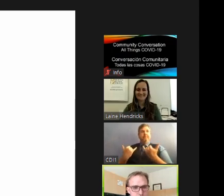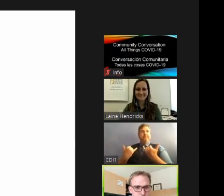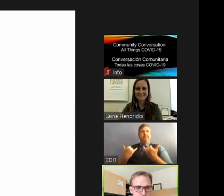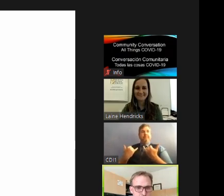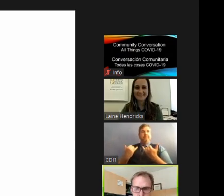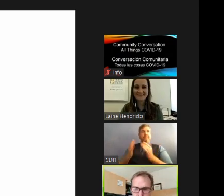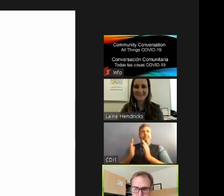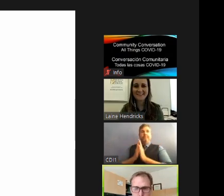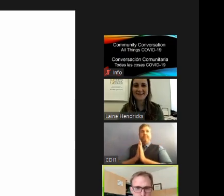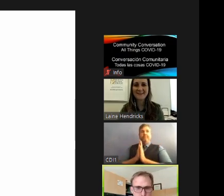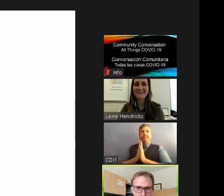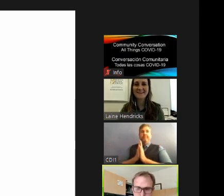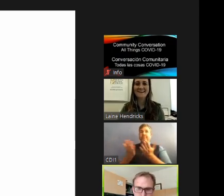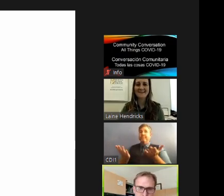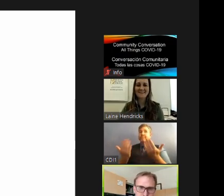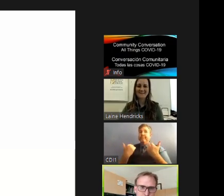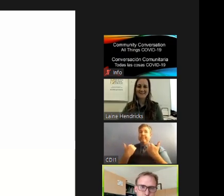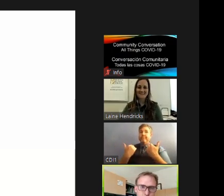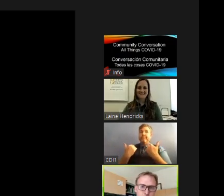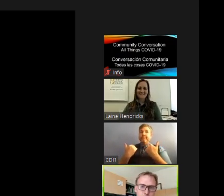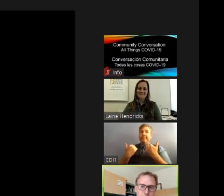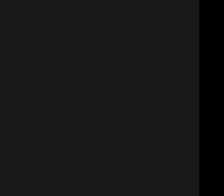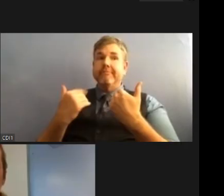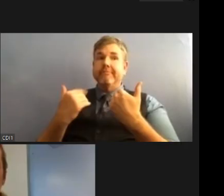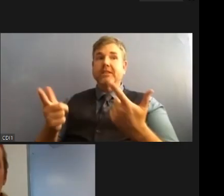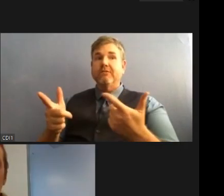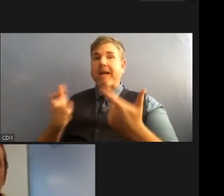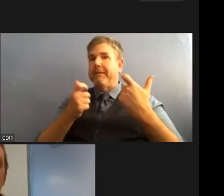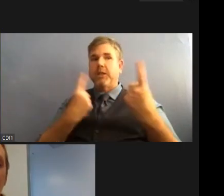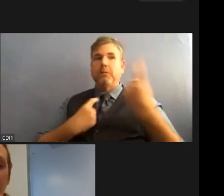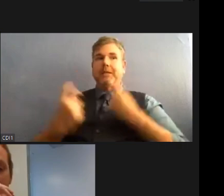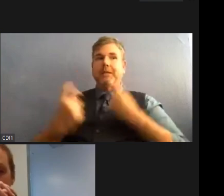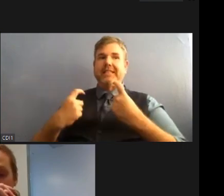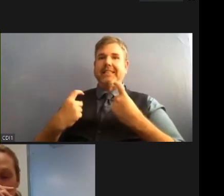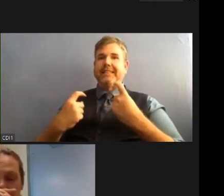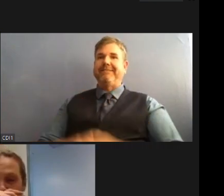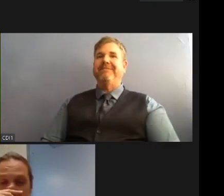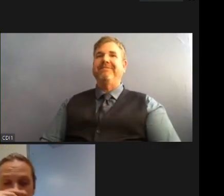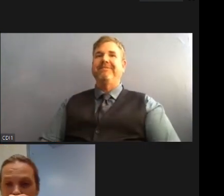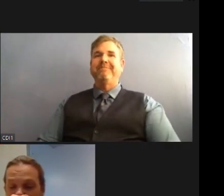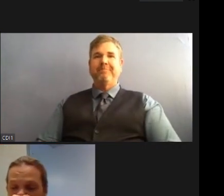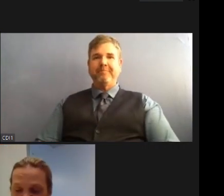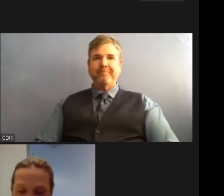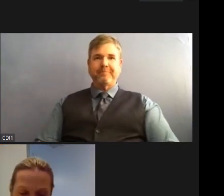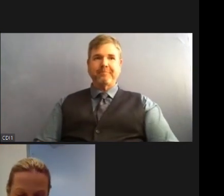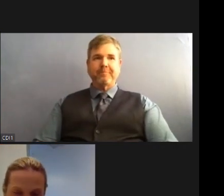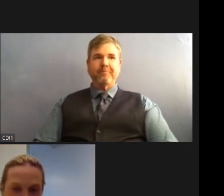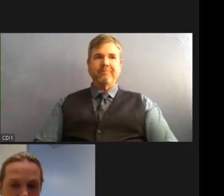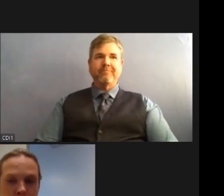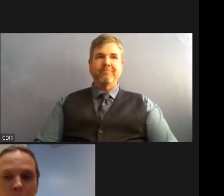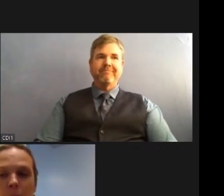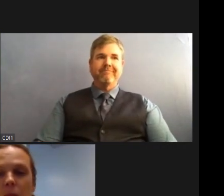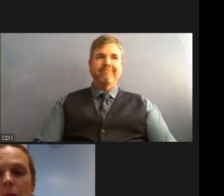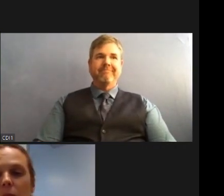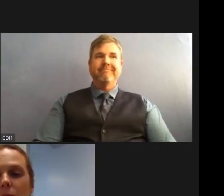has assembled from you all. Thanks. Wonderful. Thank you, Dr. Willis, for that